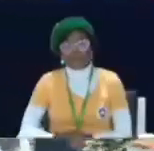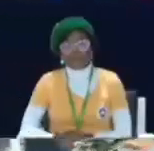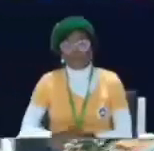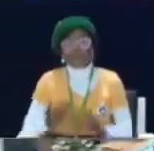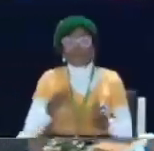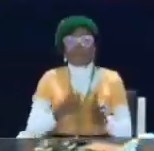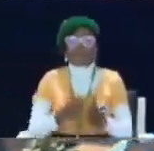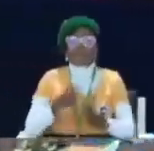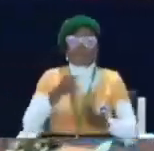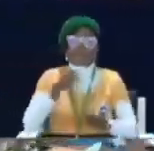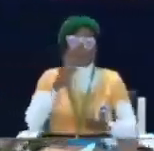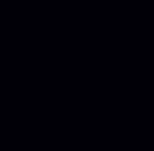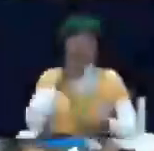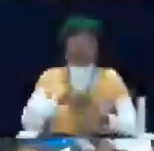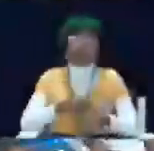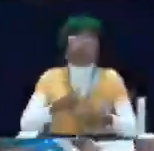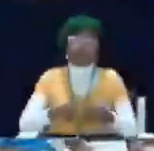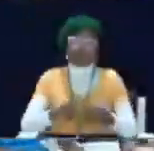It's time to enlarge.